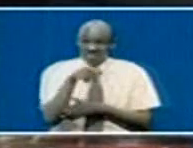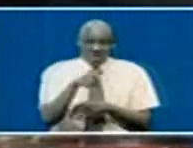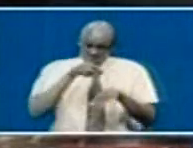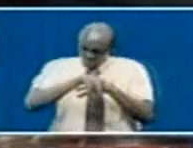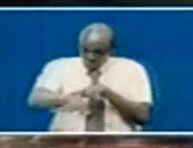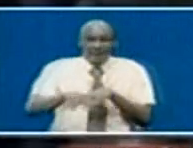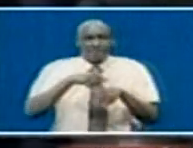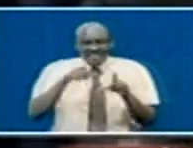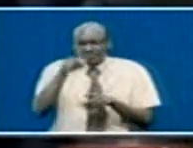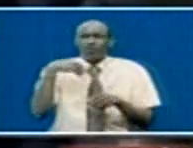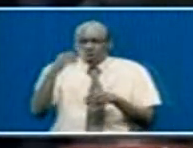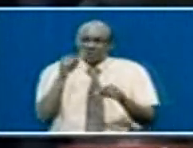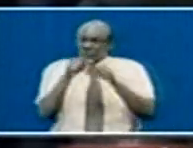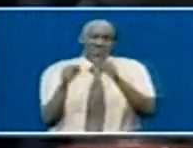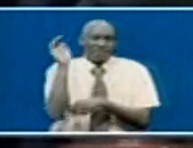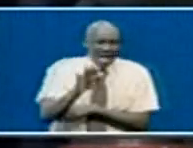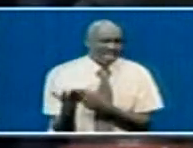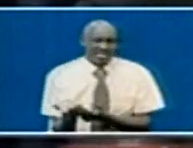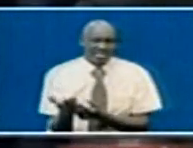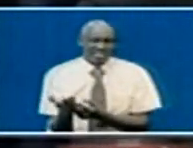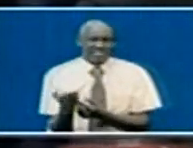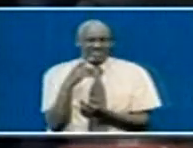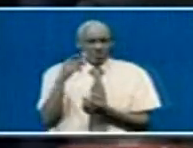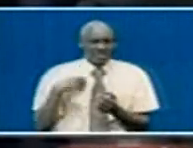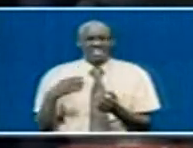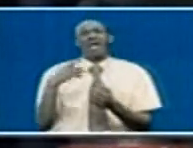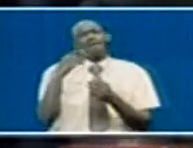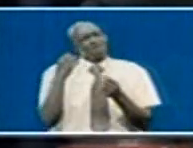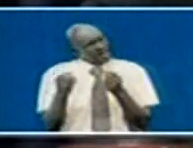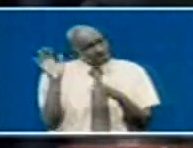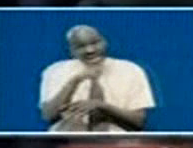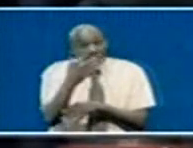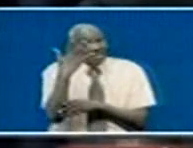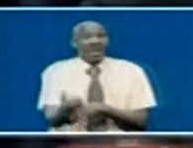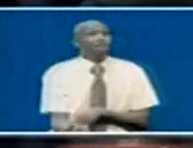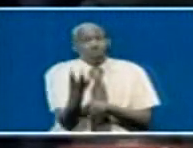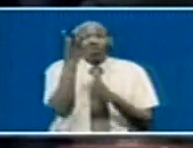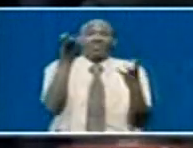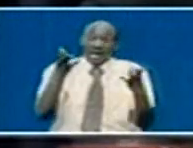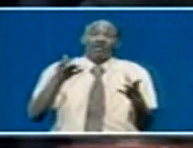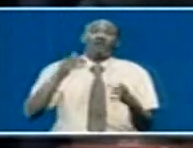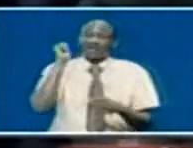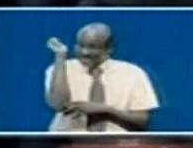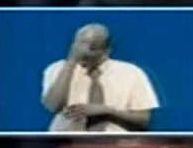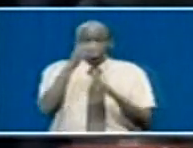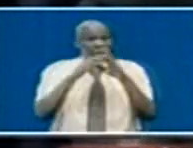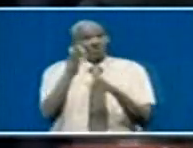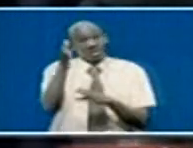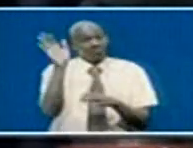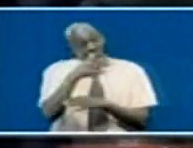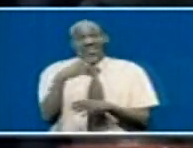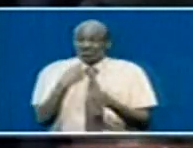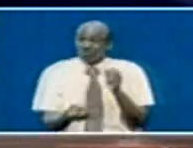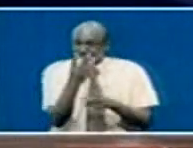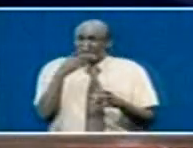they keep hitting back as close as the gates of parliament, as close as the presidential palace. I mean, that's audacious,